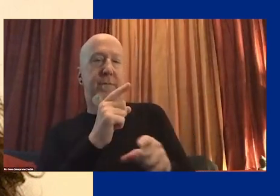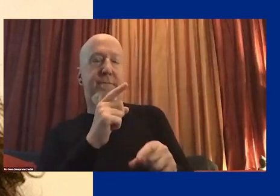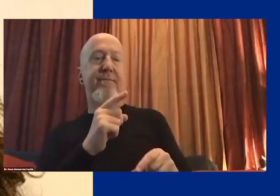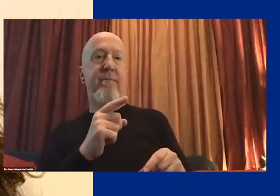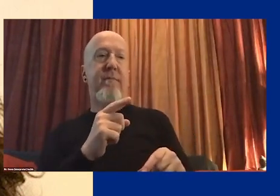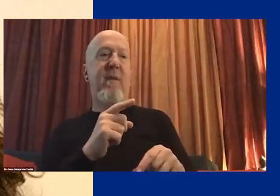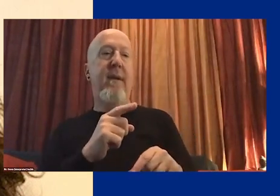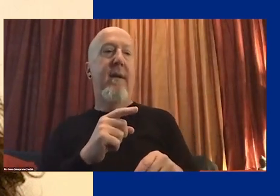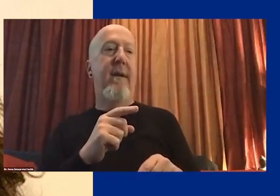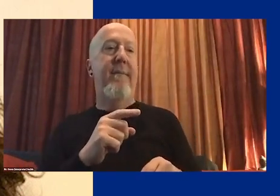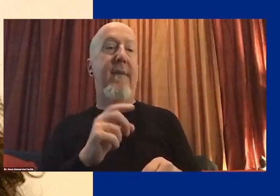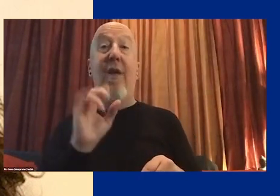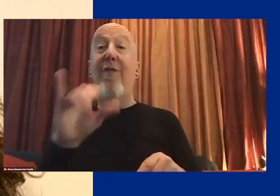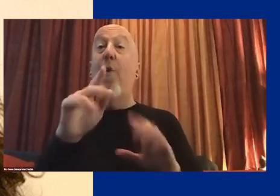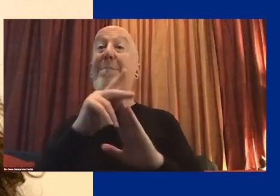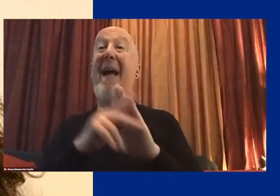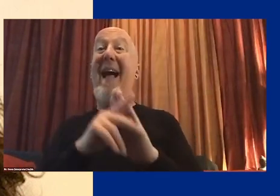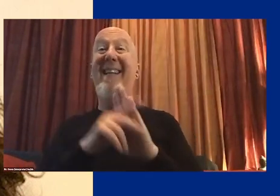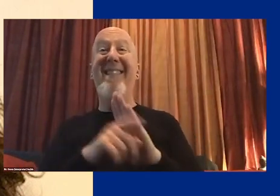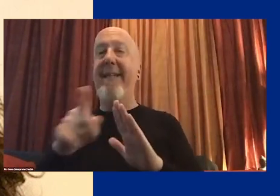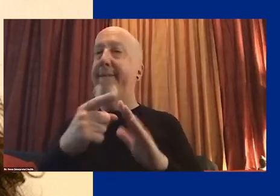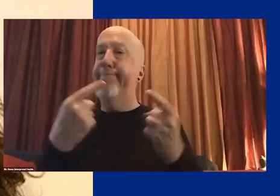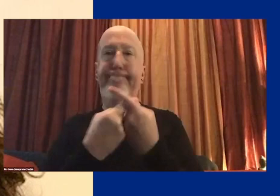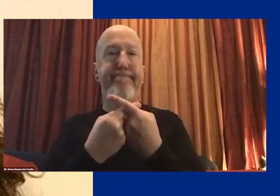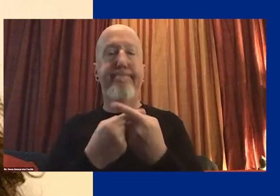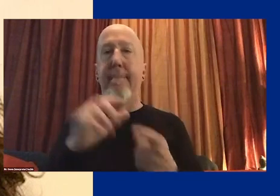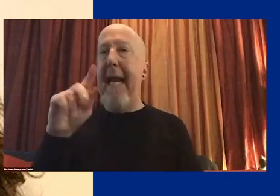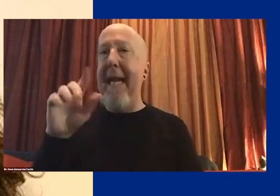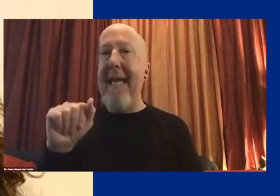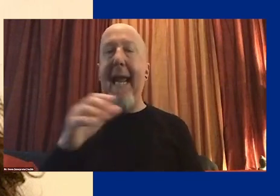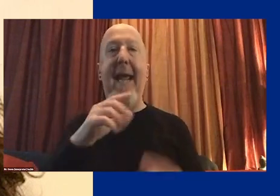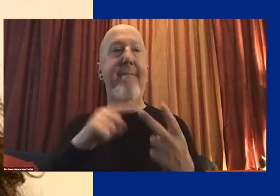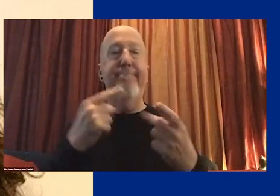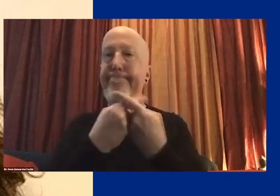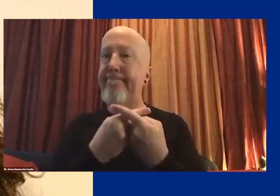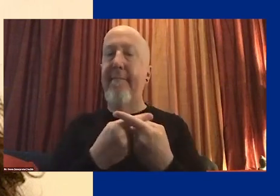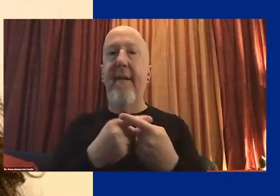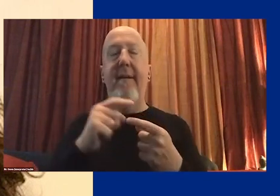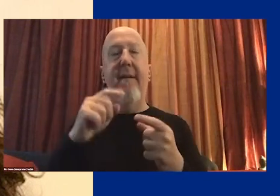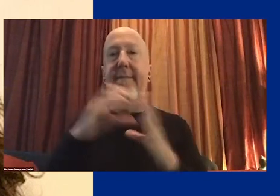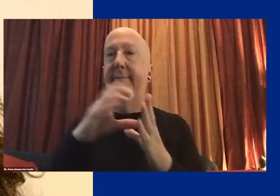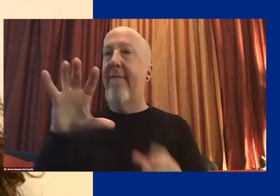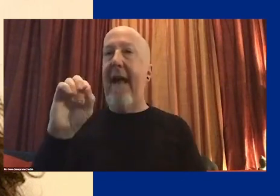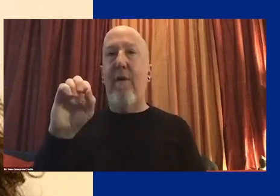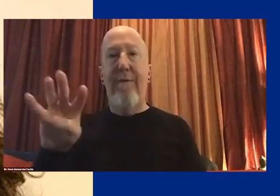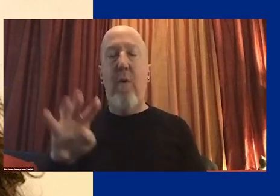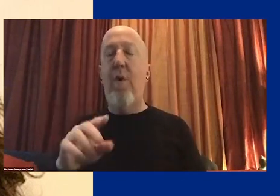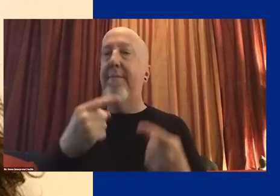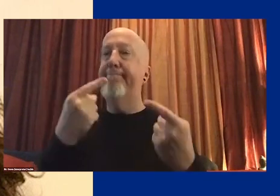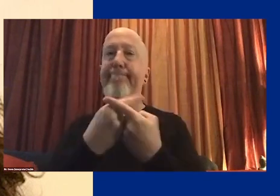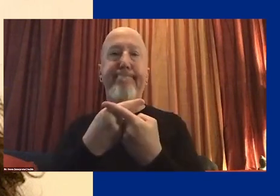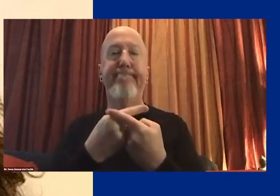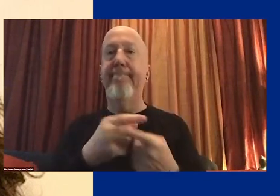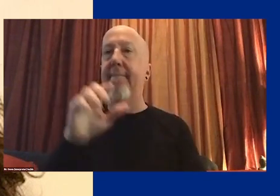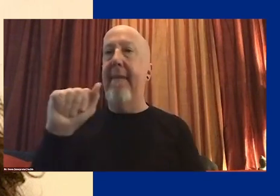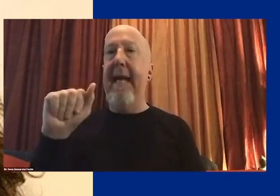So these policies violate the ADA and Section 504 of the Rehabilitation Act and the Affordable Care